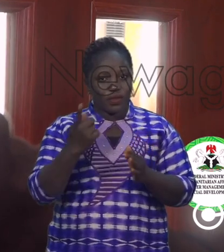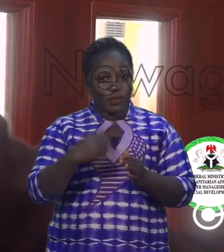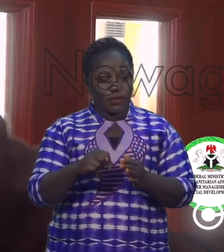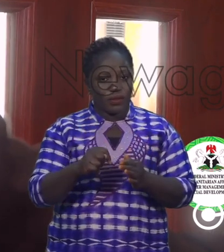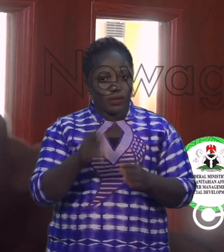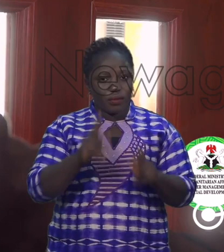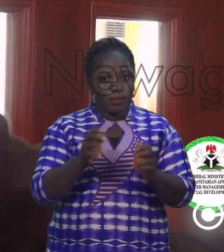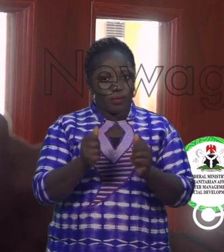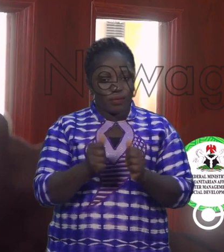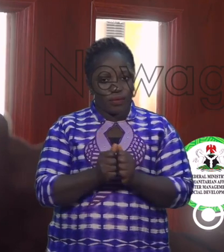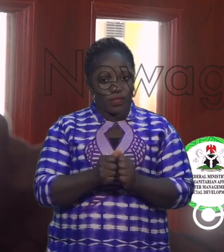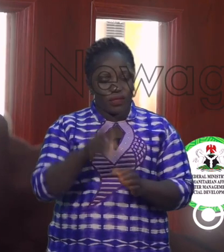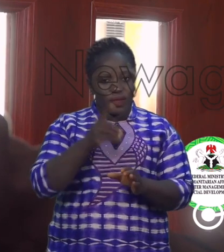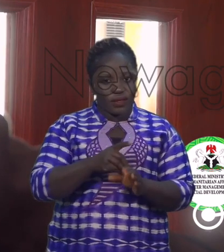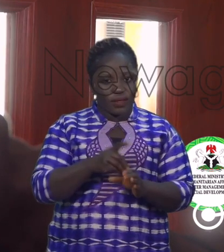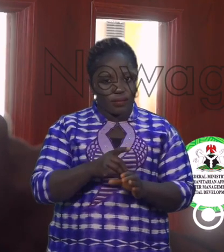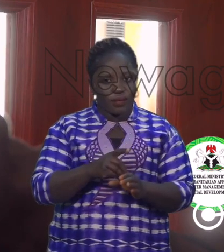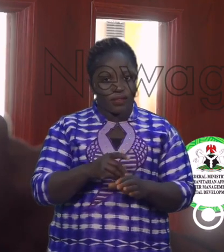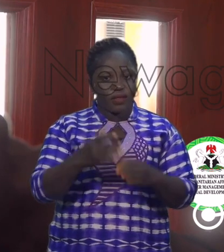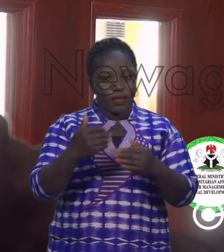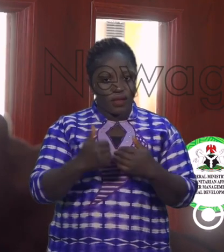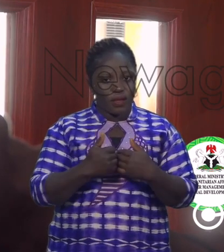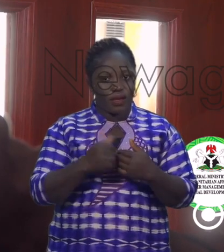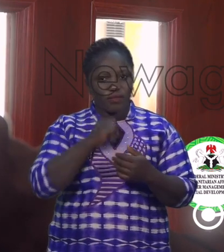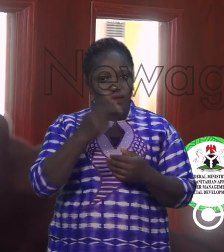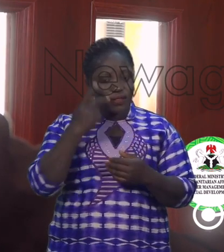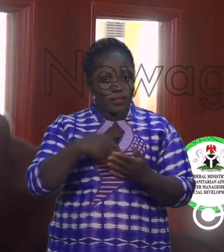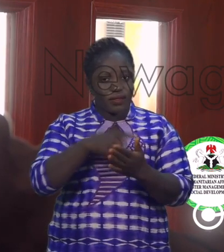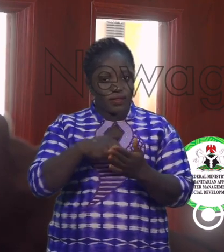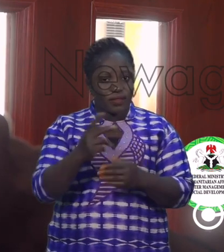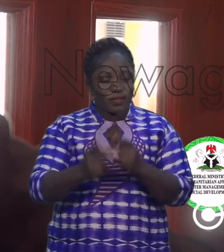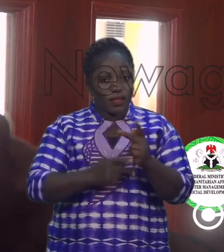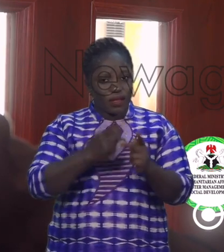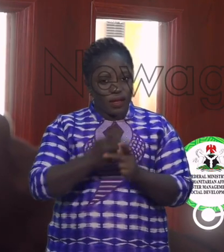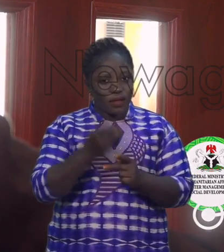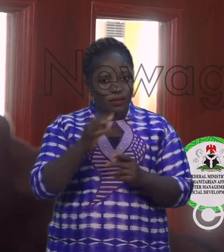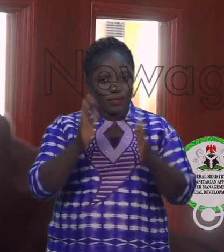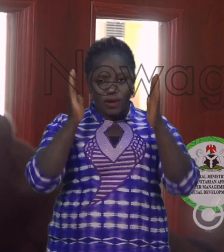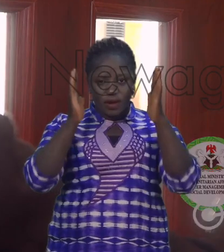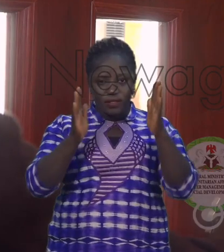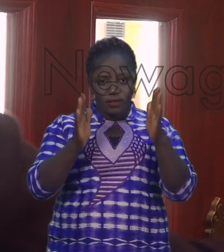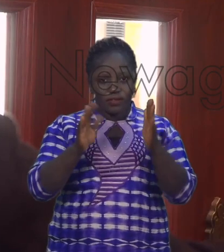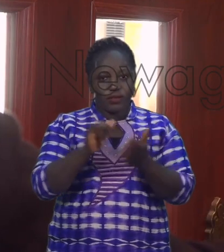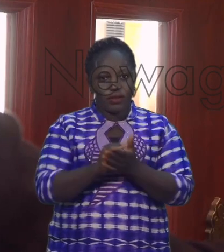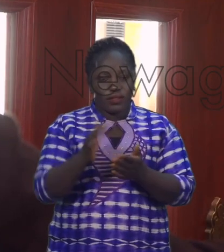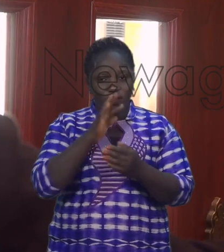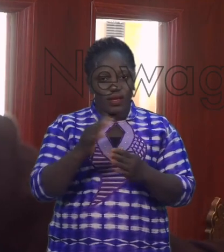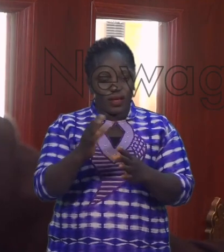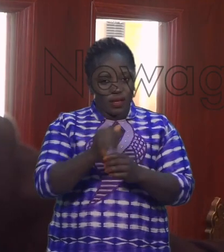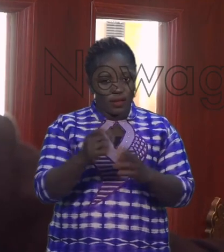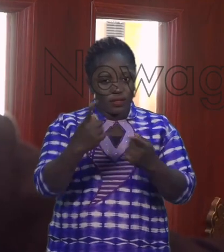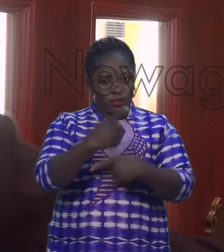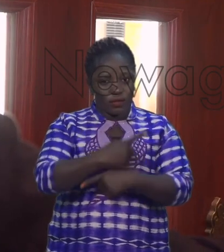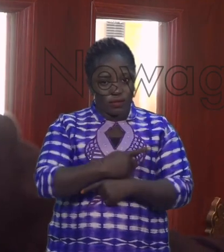The community of persons with disabilities have not seen this kind of attention that we are getting